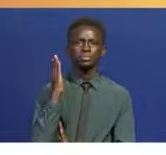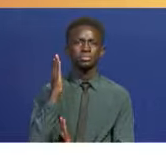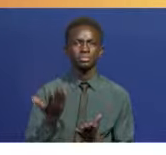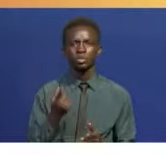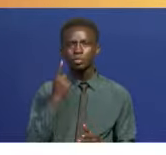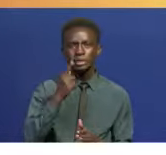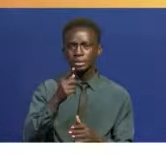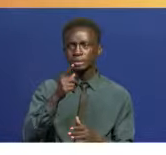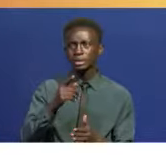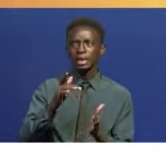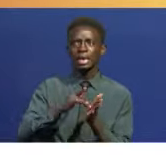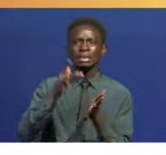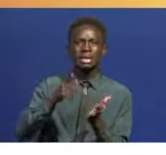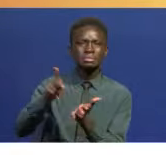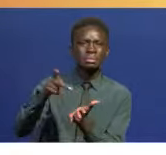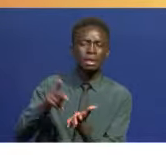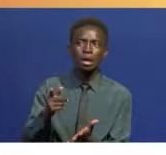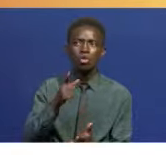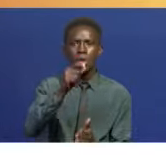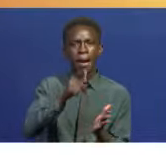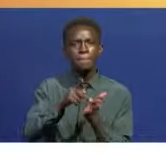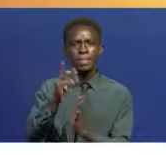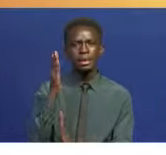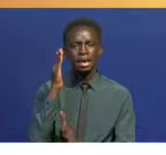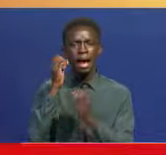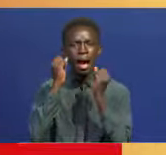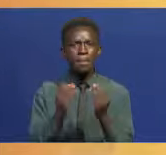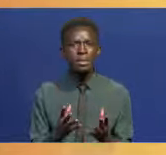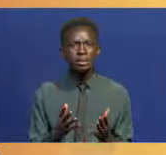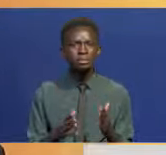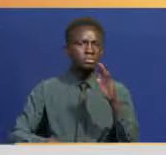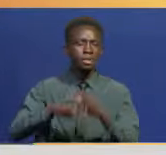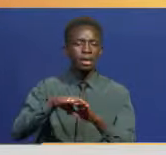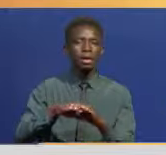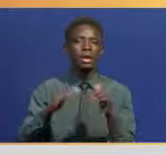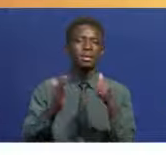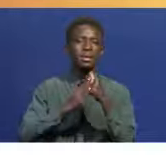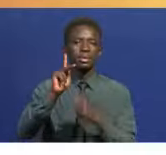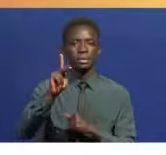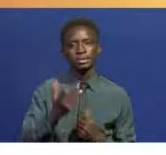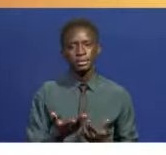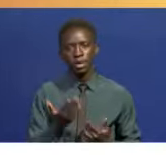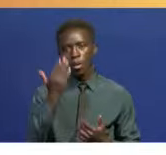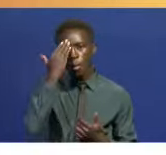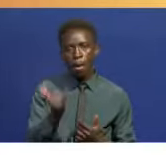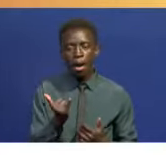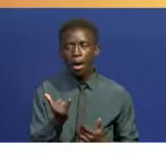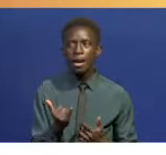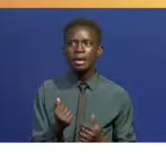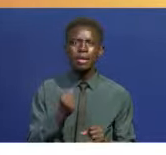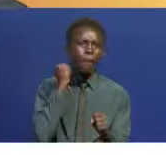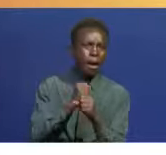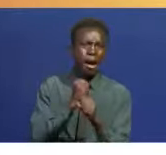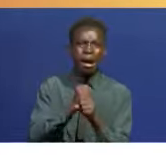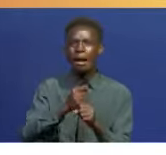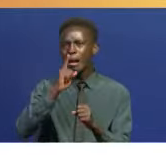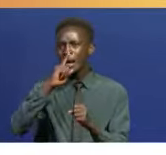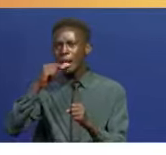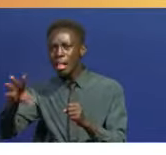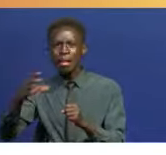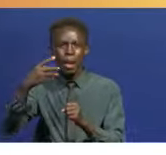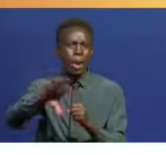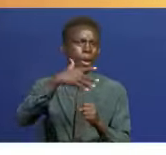earlier, the maximum you can pay Angand is 9,000. That is the maximum because of operating expenses. So you'll say no.